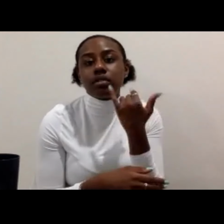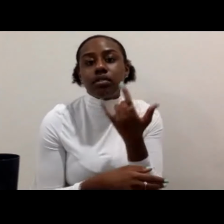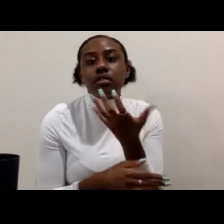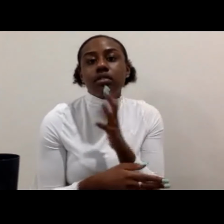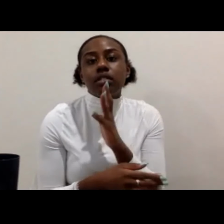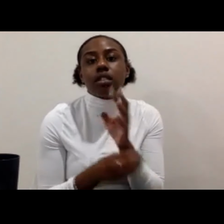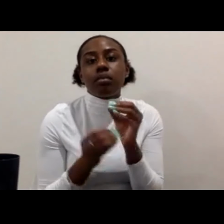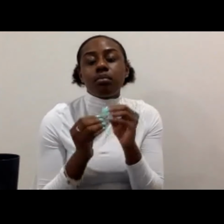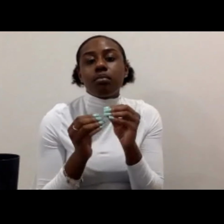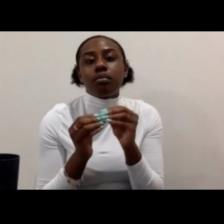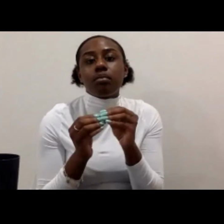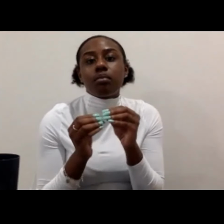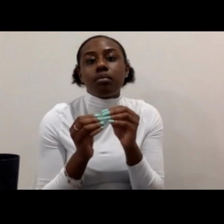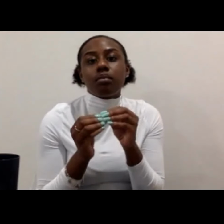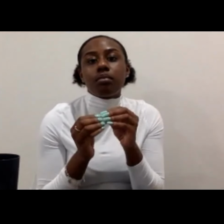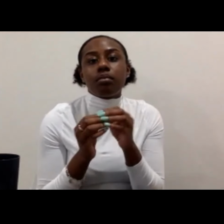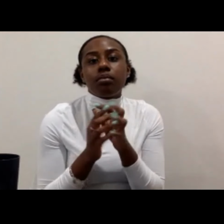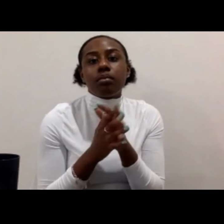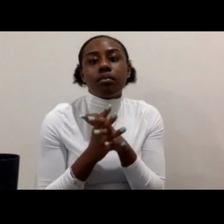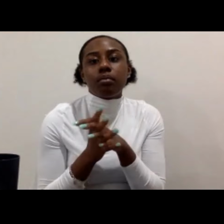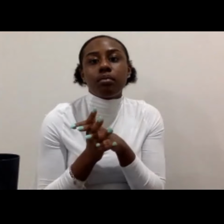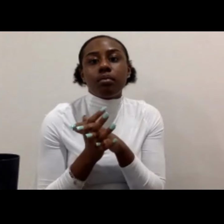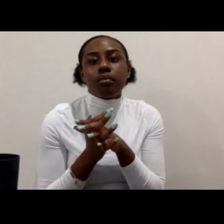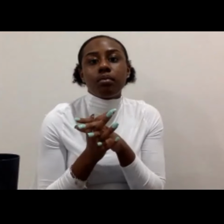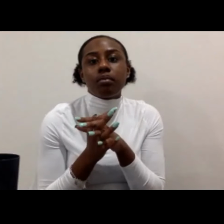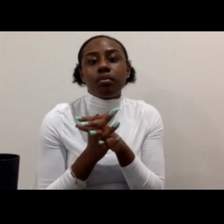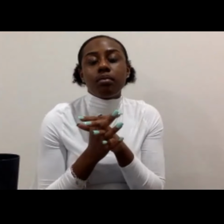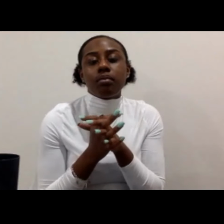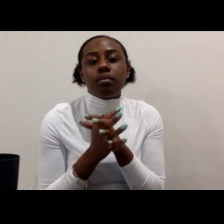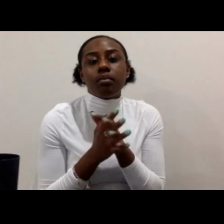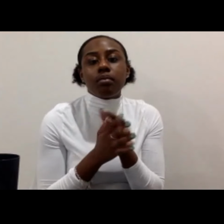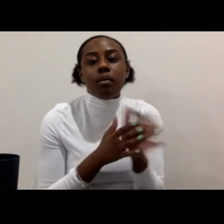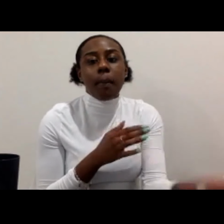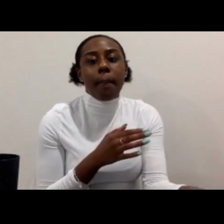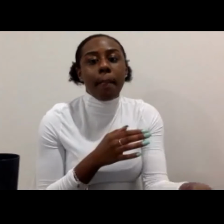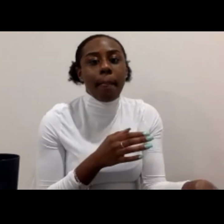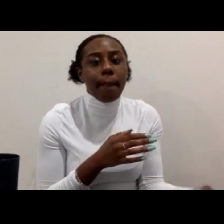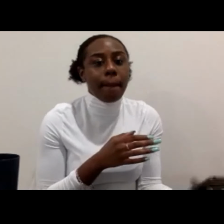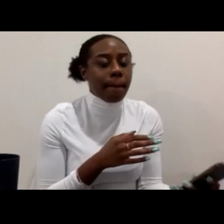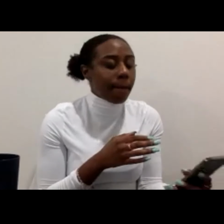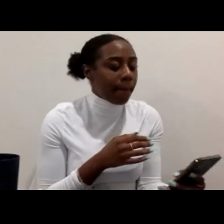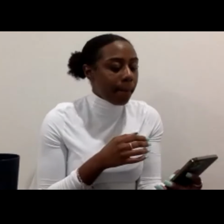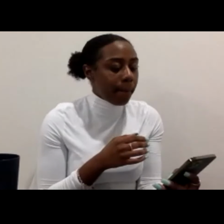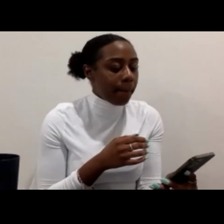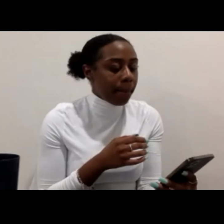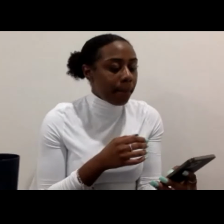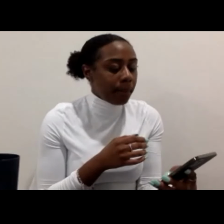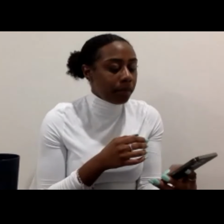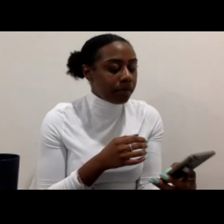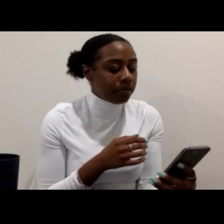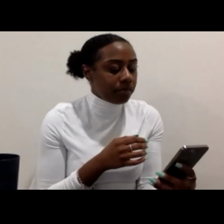Yeah, talk a little bit more. This is Adrian. DeMarcus, I'm happy to share more information about, and for all of our participants, about the